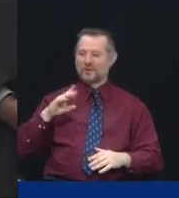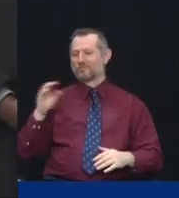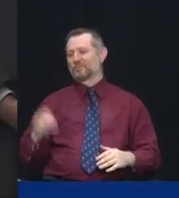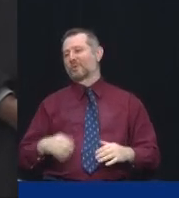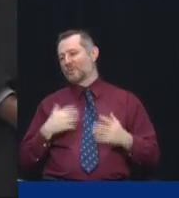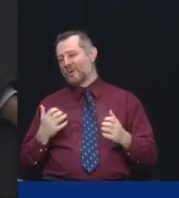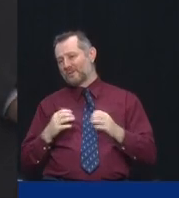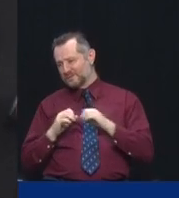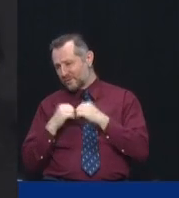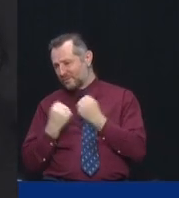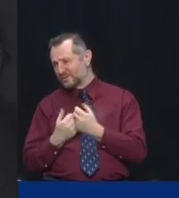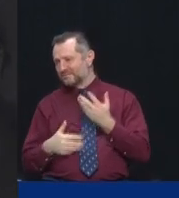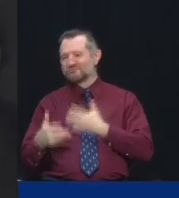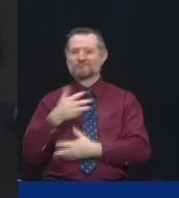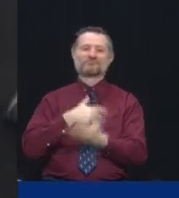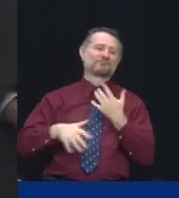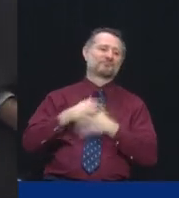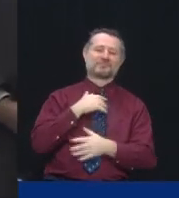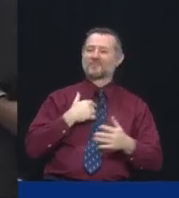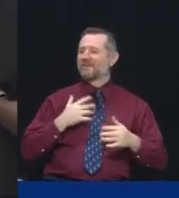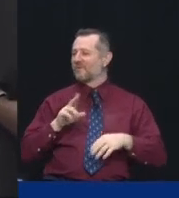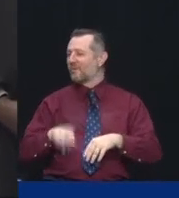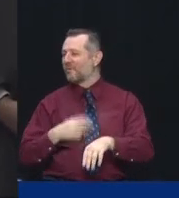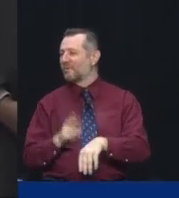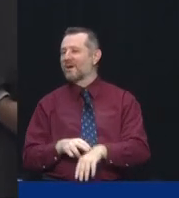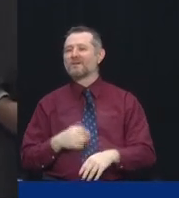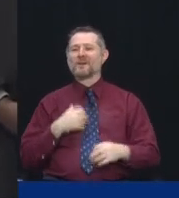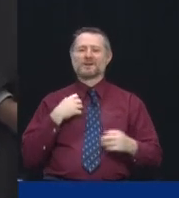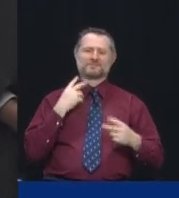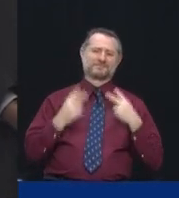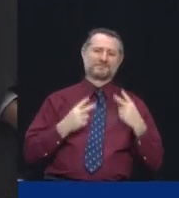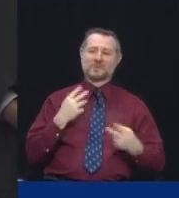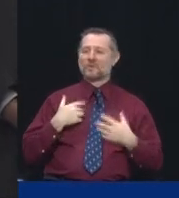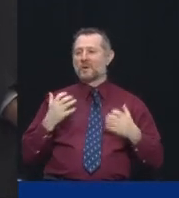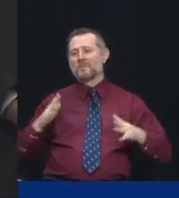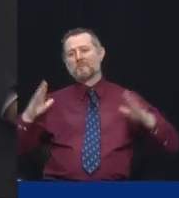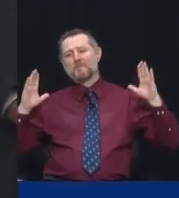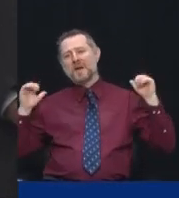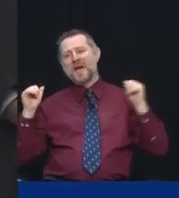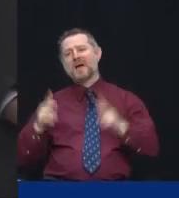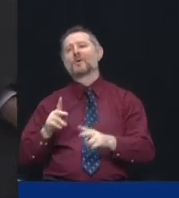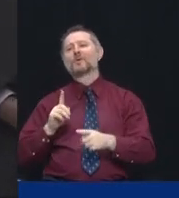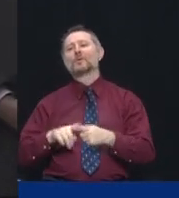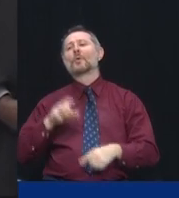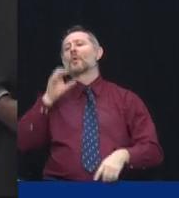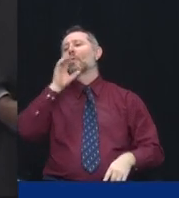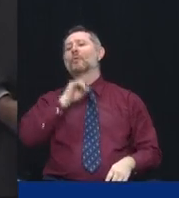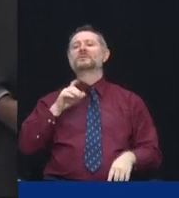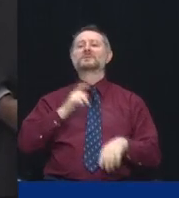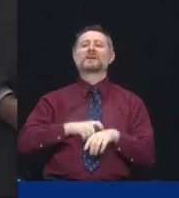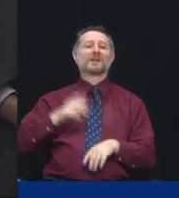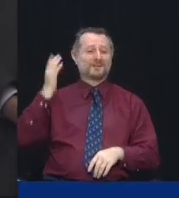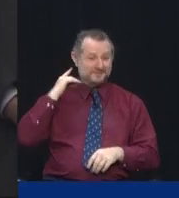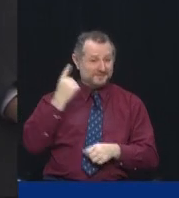life. We want to start to see people. We want to get back to the old days. Right?